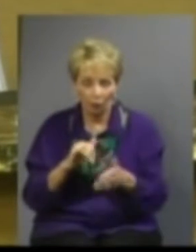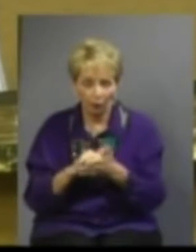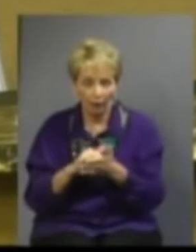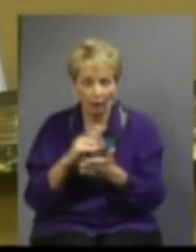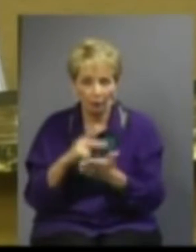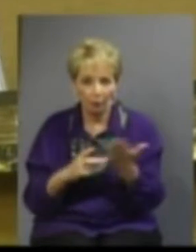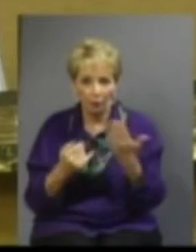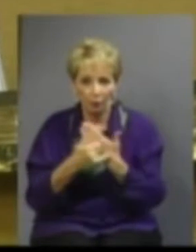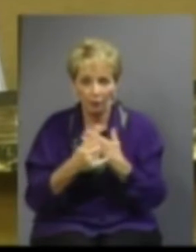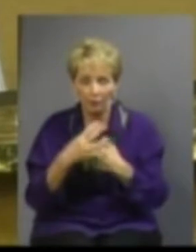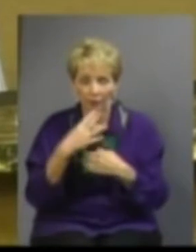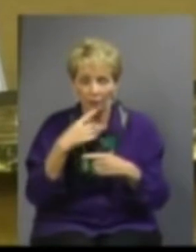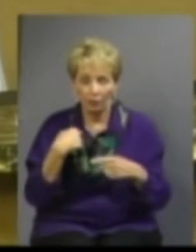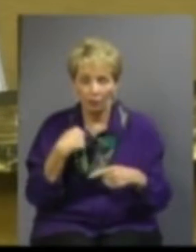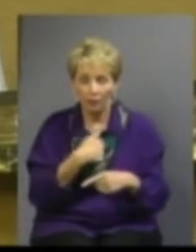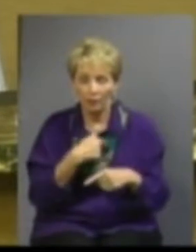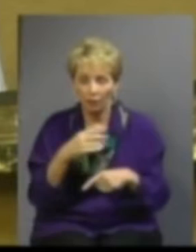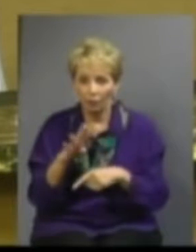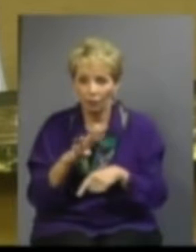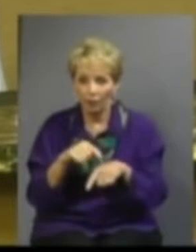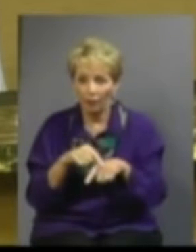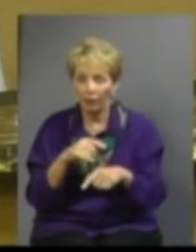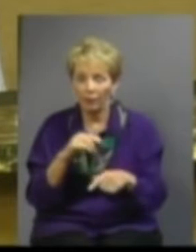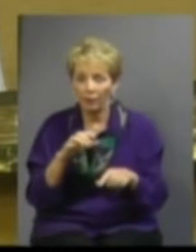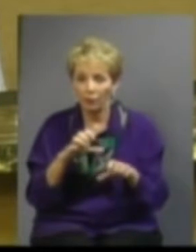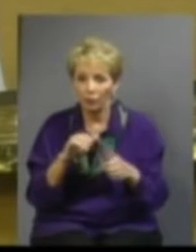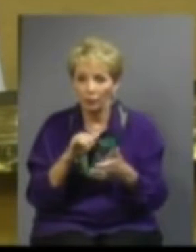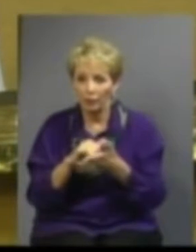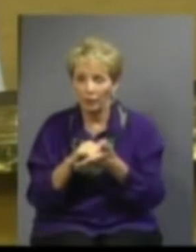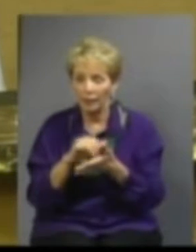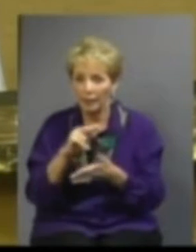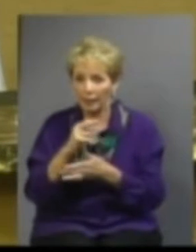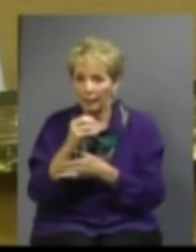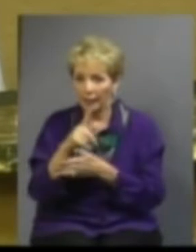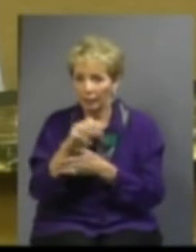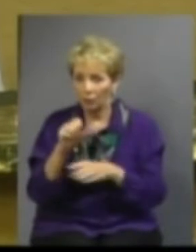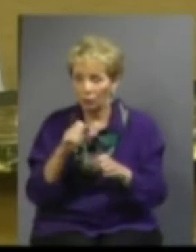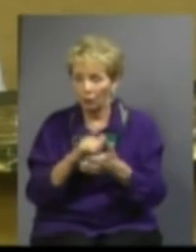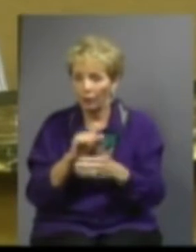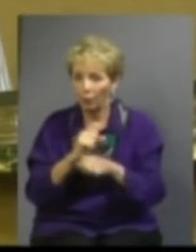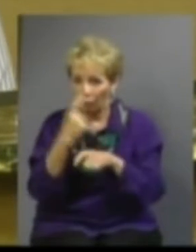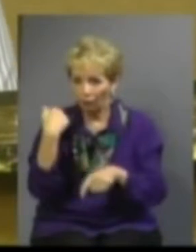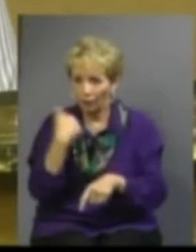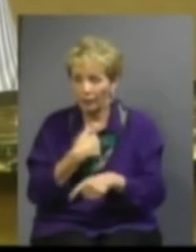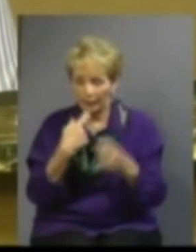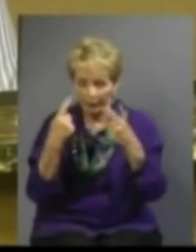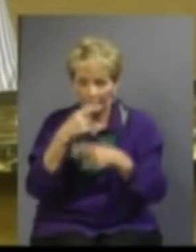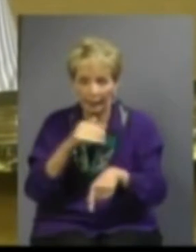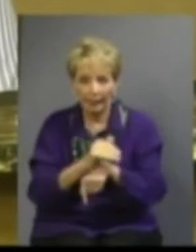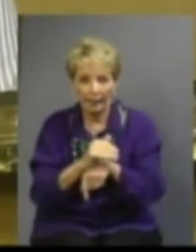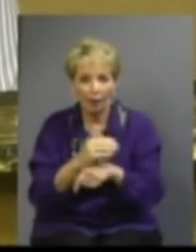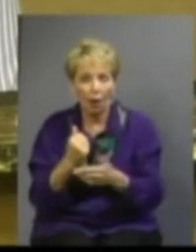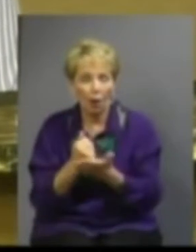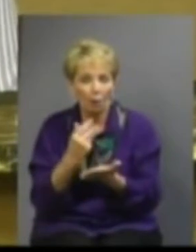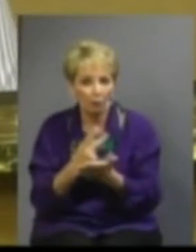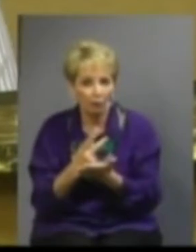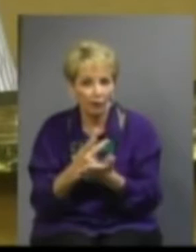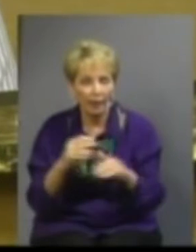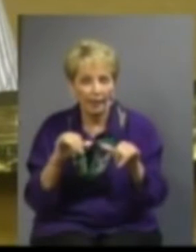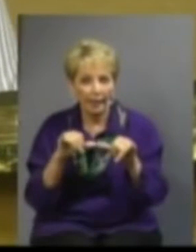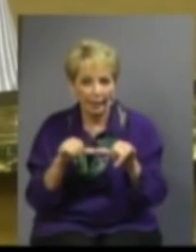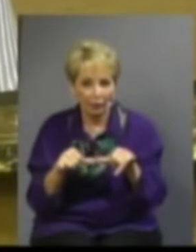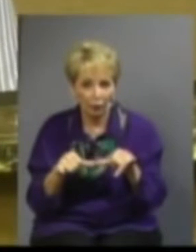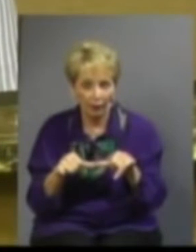4 o'clock today. Freese and Nichols are doing that work for us. Would ask that you consider tonight approving an